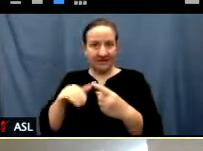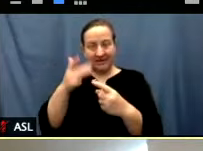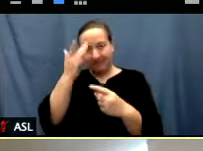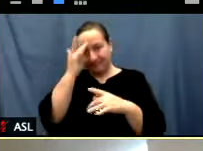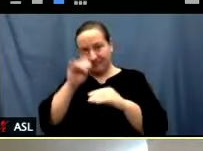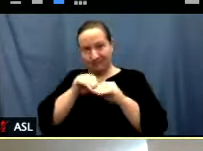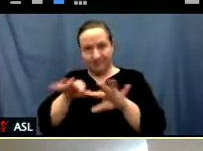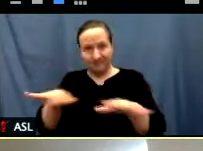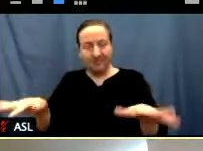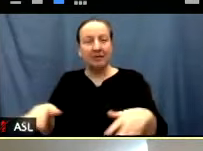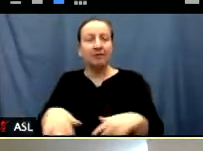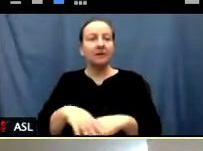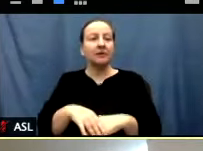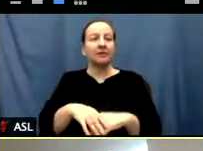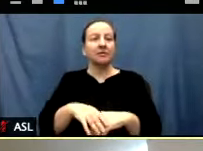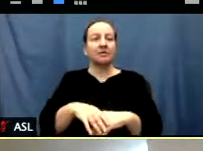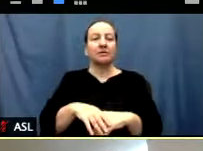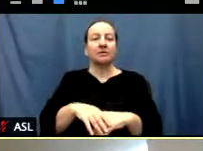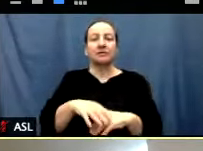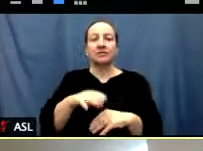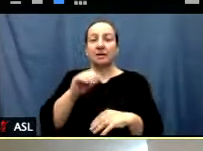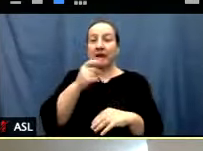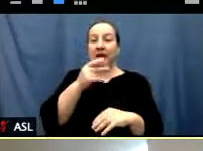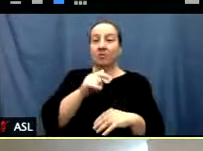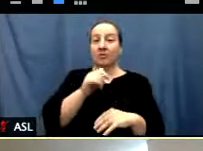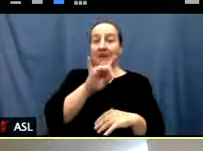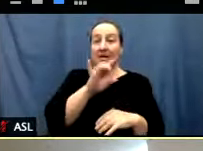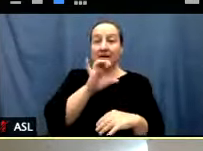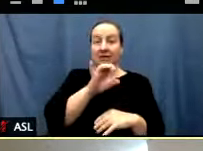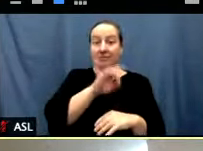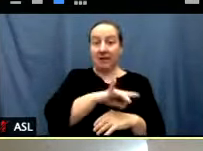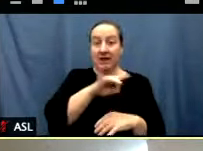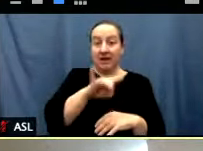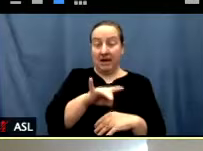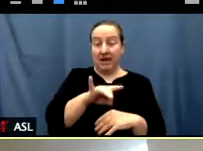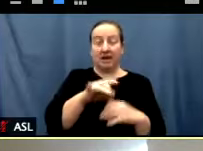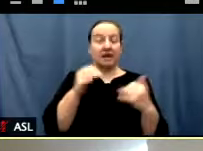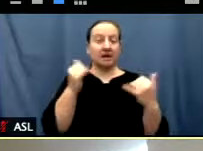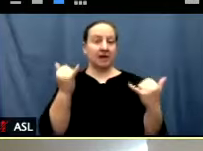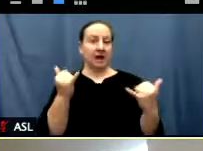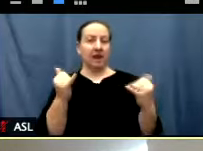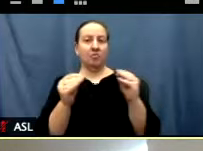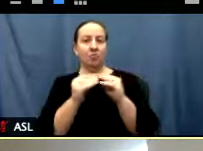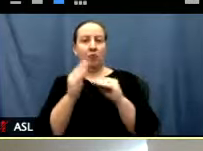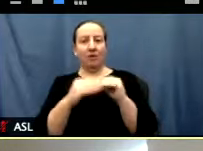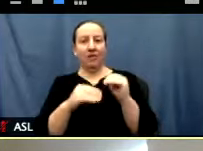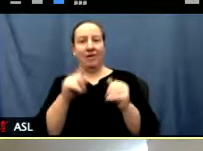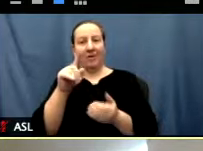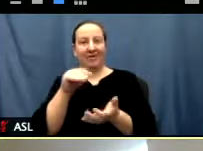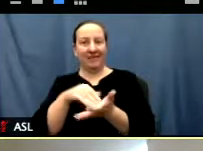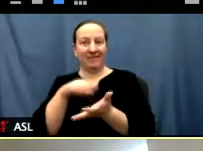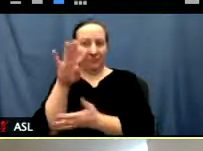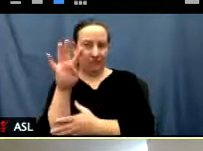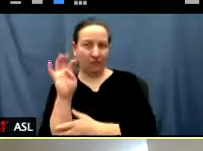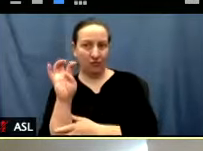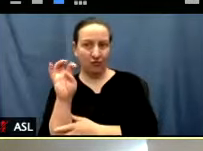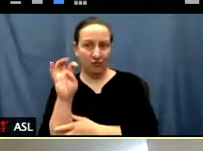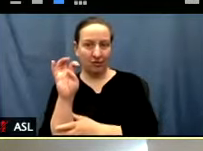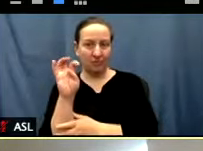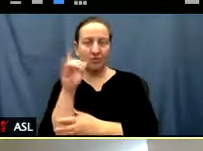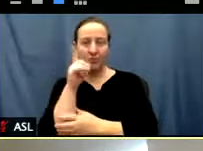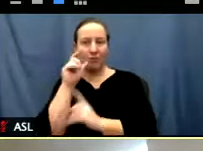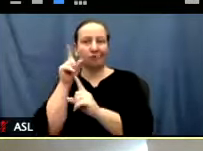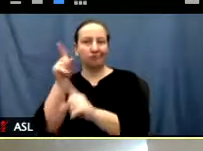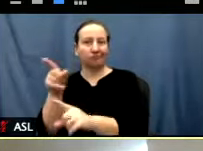888 simultaneously hospitalized people in Colorado. Today, we're at over more than 1,400. Our